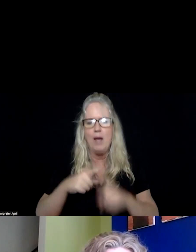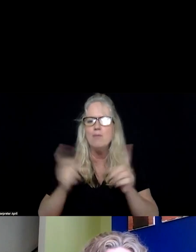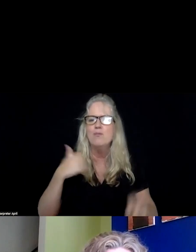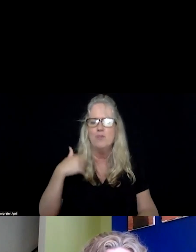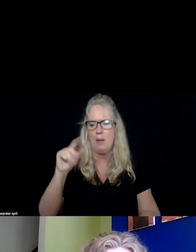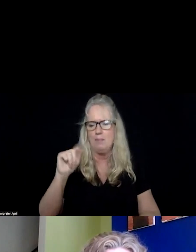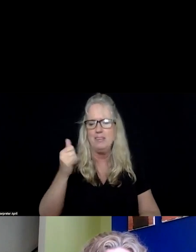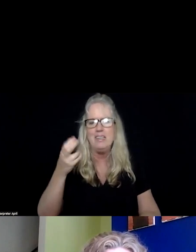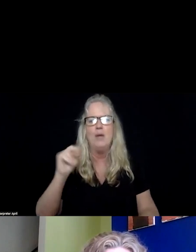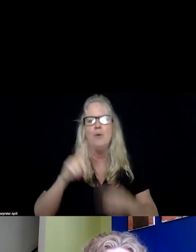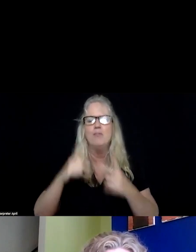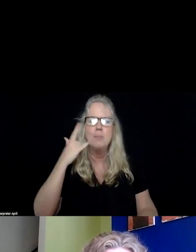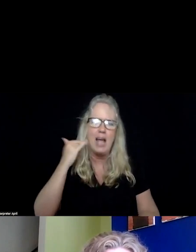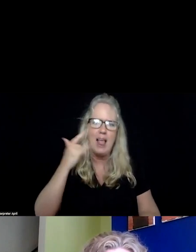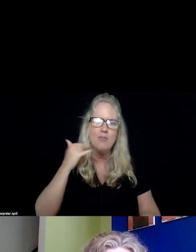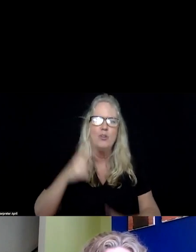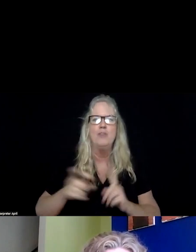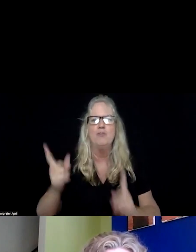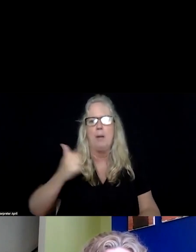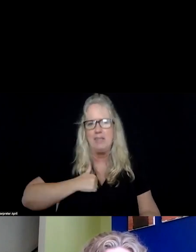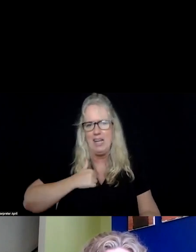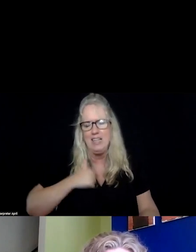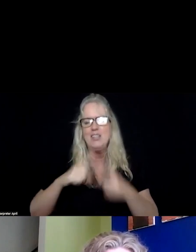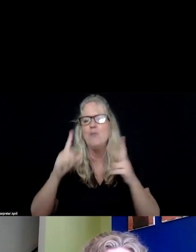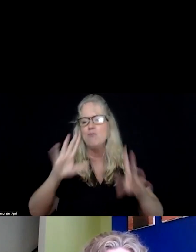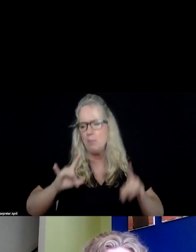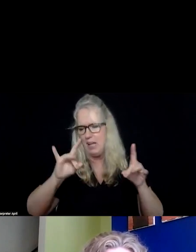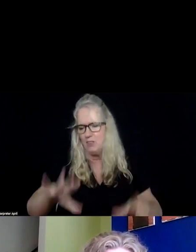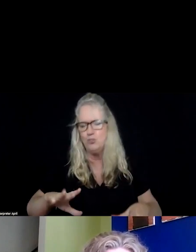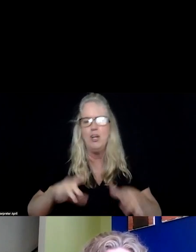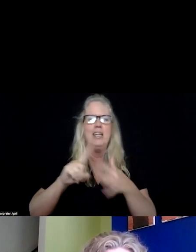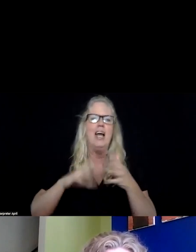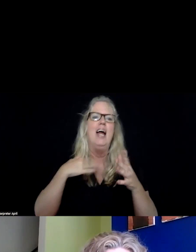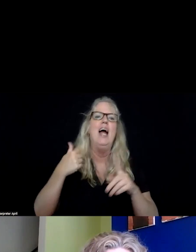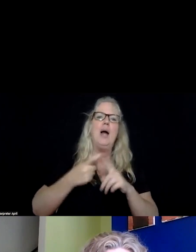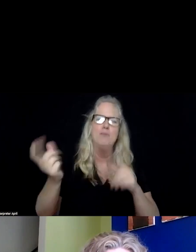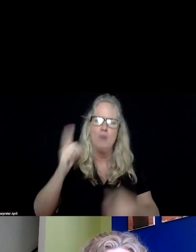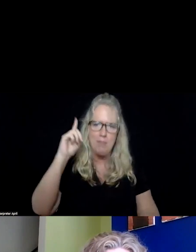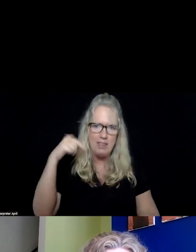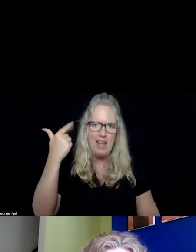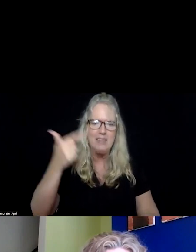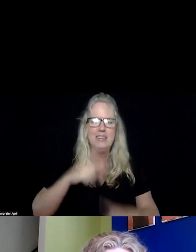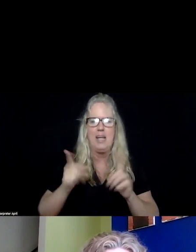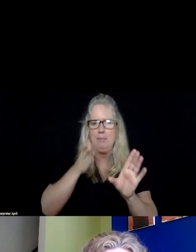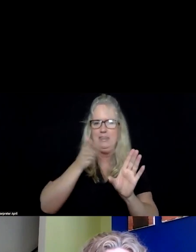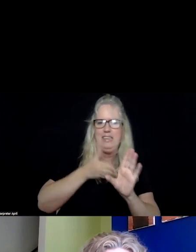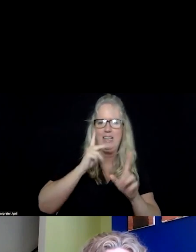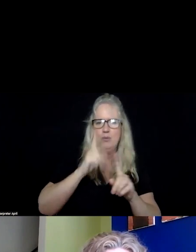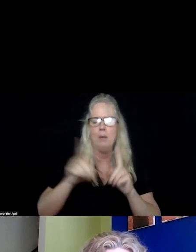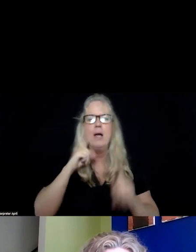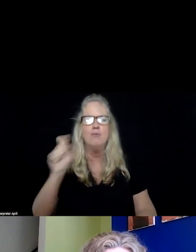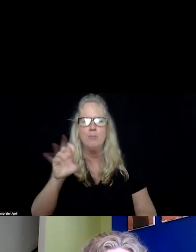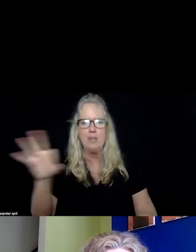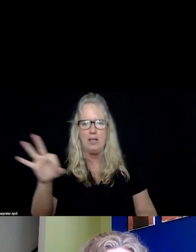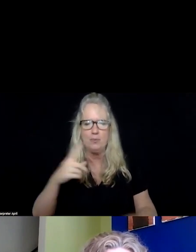United States, from California. Or I'm from Canada. From Australia, in Queensland. I'm from London. I'm a psychiatrist and I'm from San Francisco.